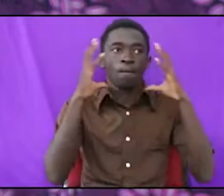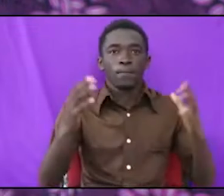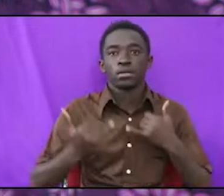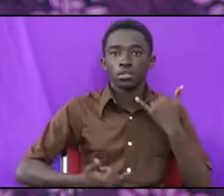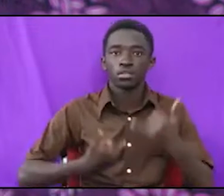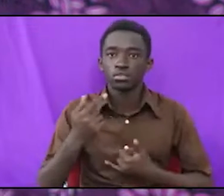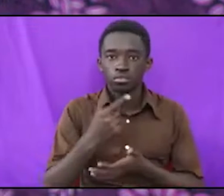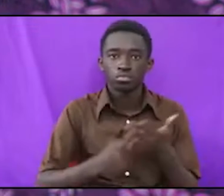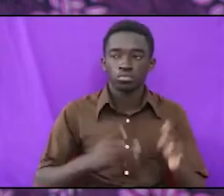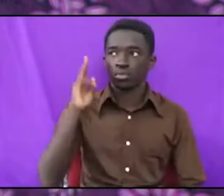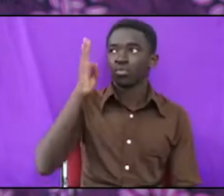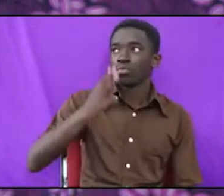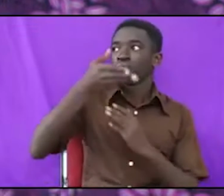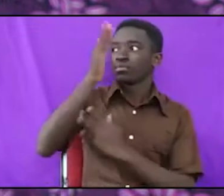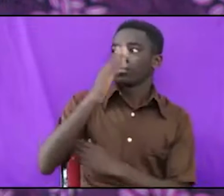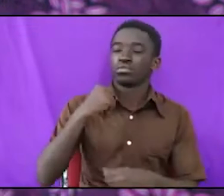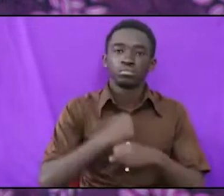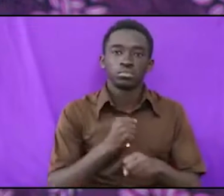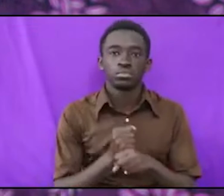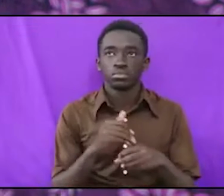will of God be done in my life.